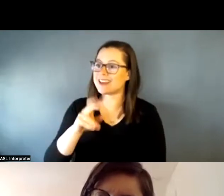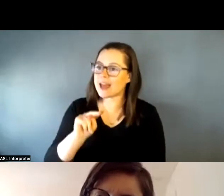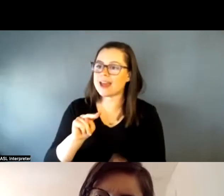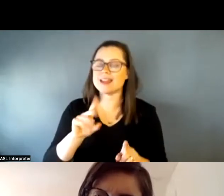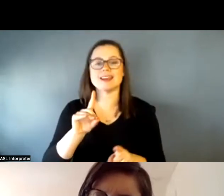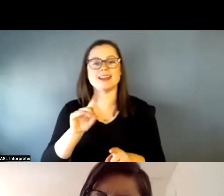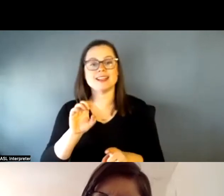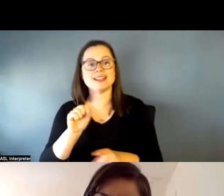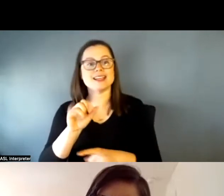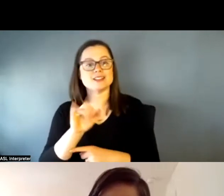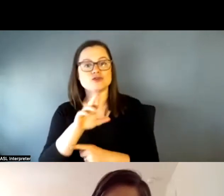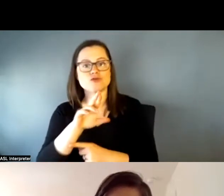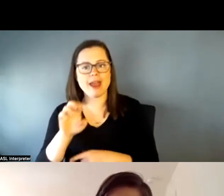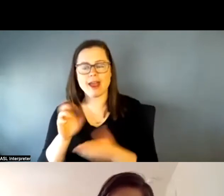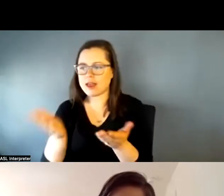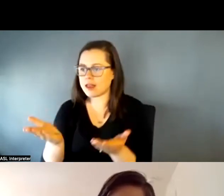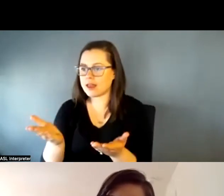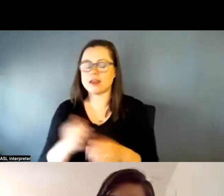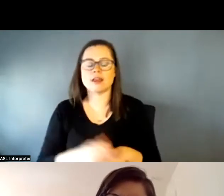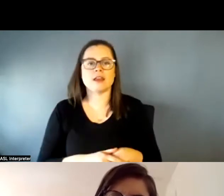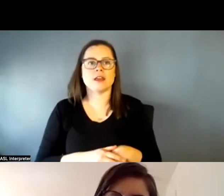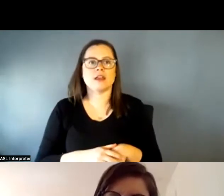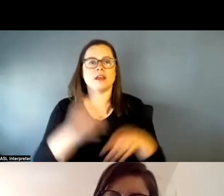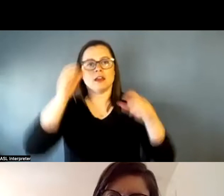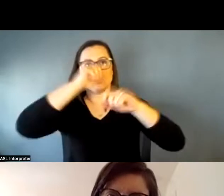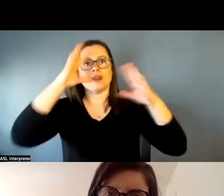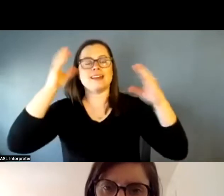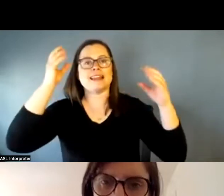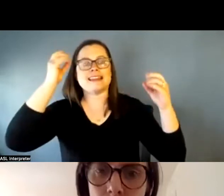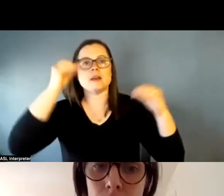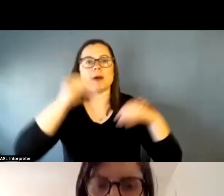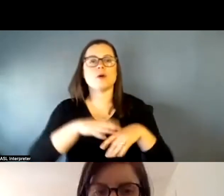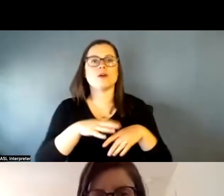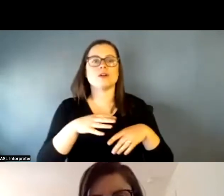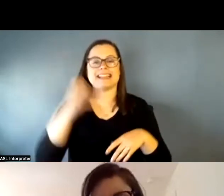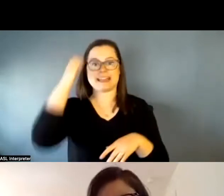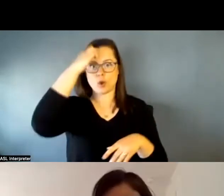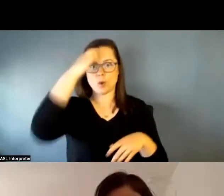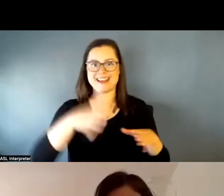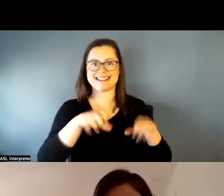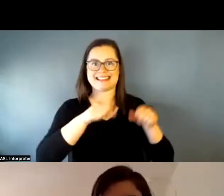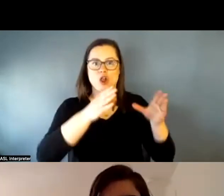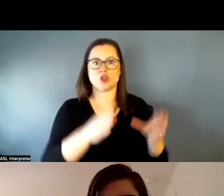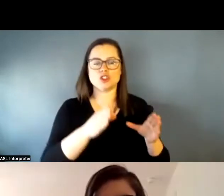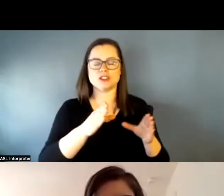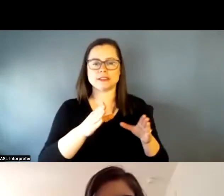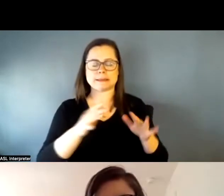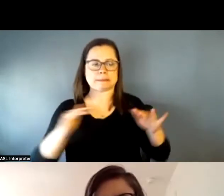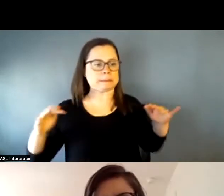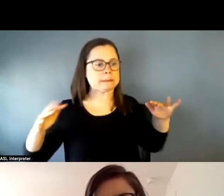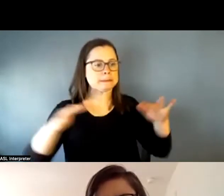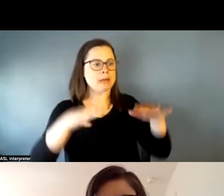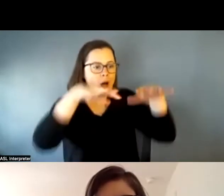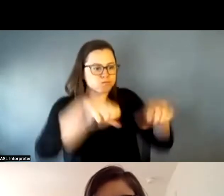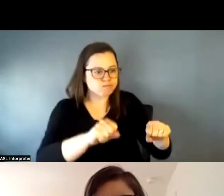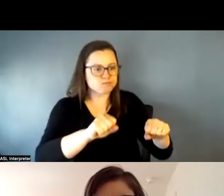mean, sort of thinking about how the settlers, that the European settlers came in and sort of really reconfigured how they were using the